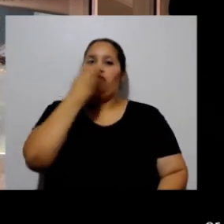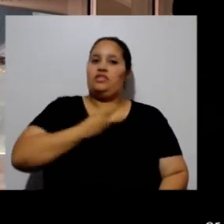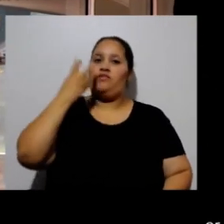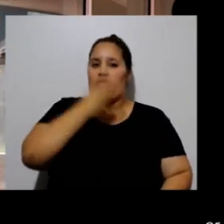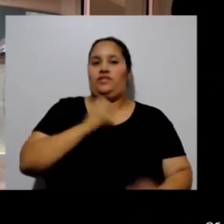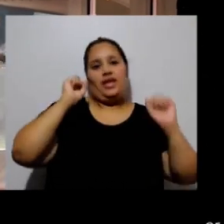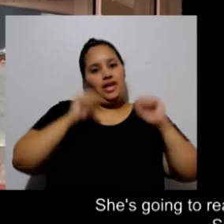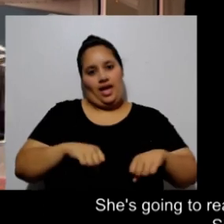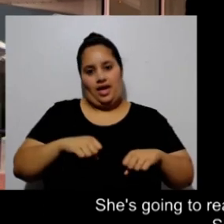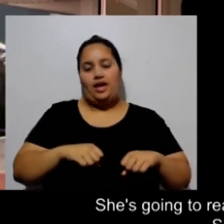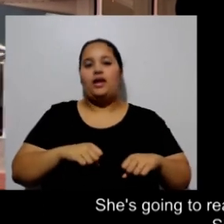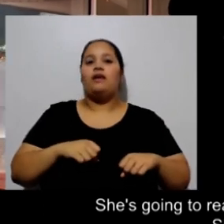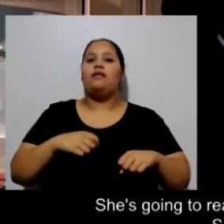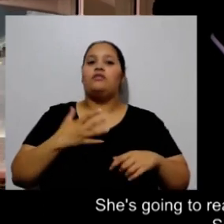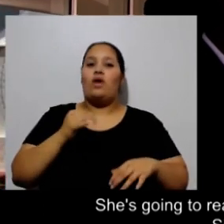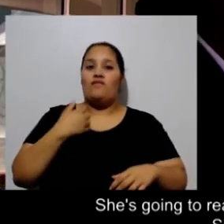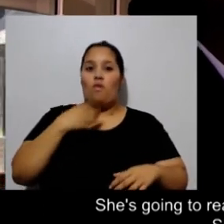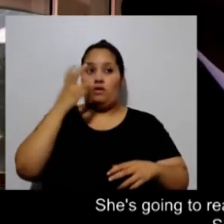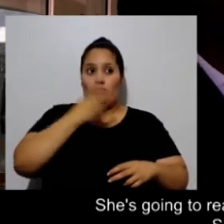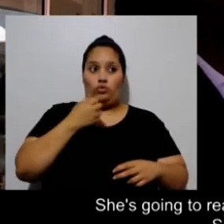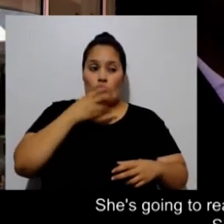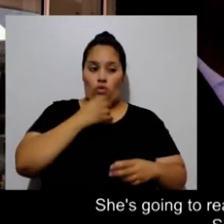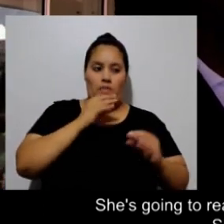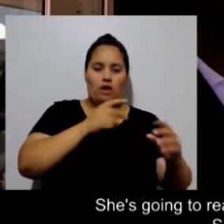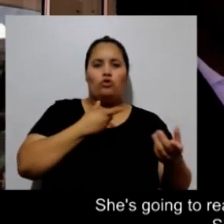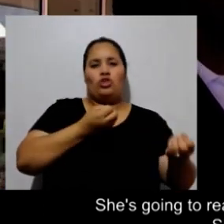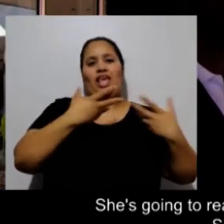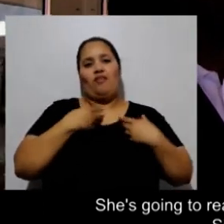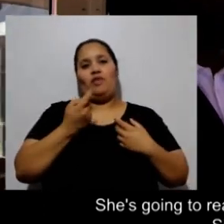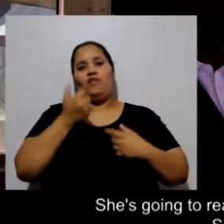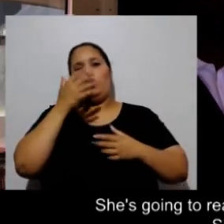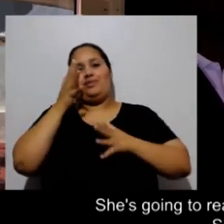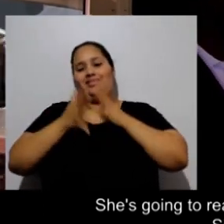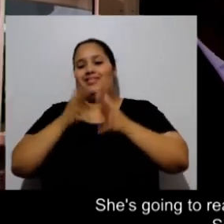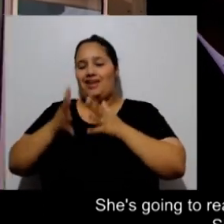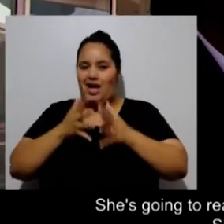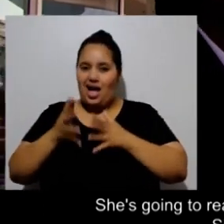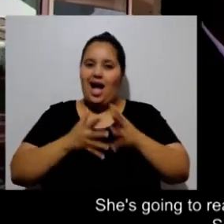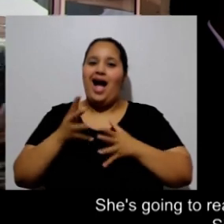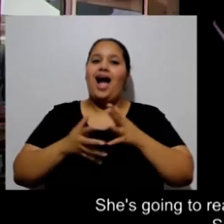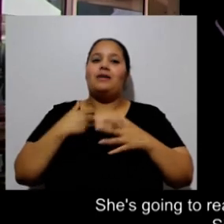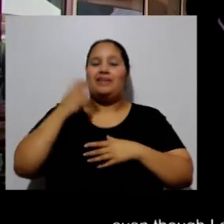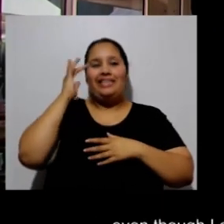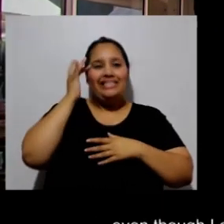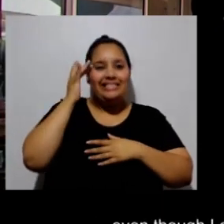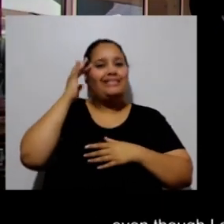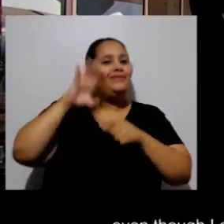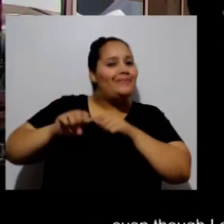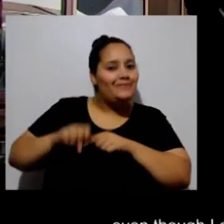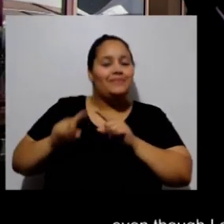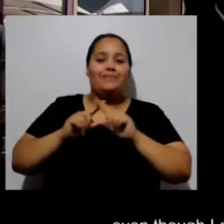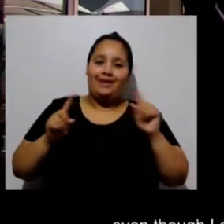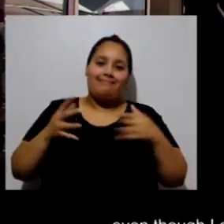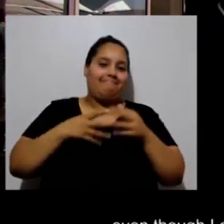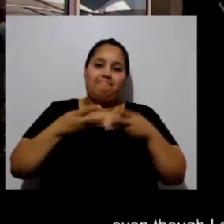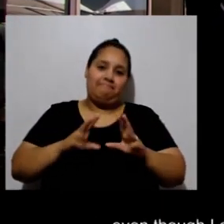is just to be myself, she's gonna read my lips. So, she communicates back to me in sign language, and I understand even though I